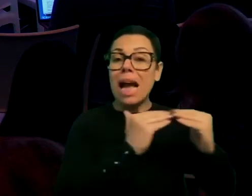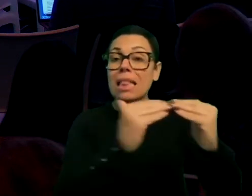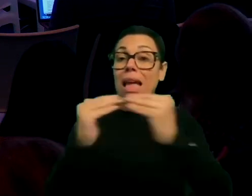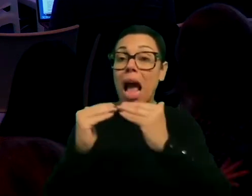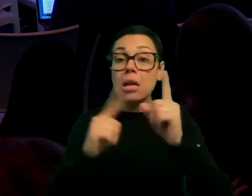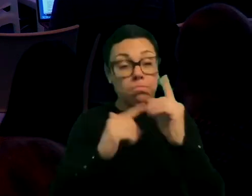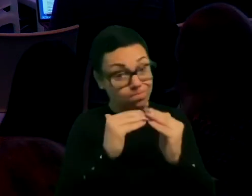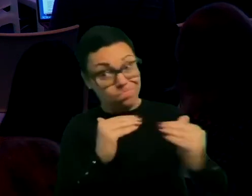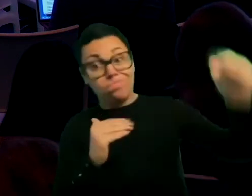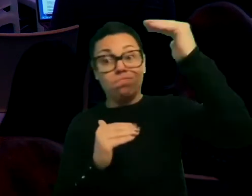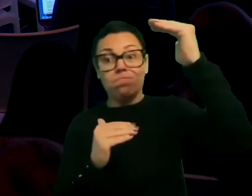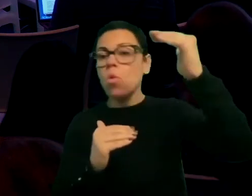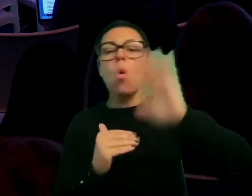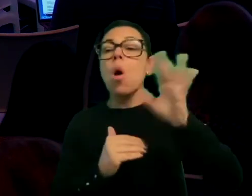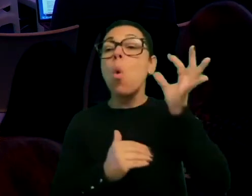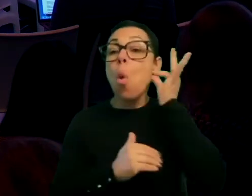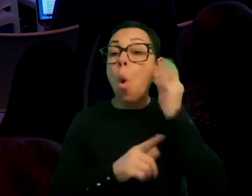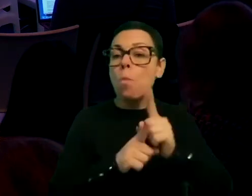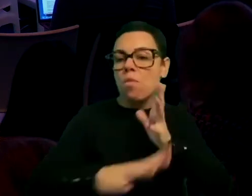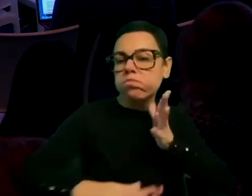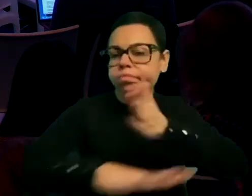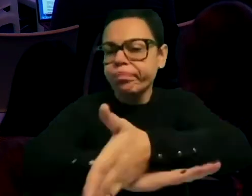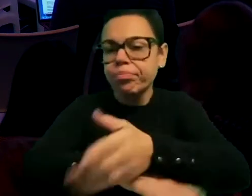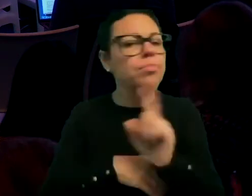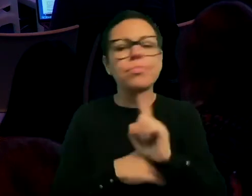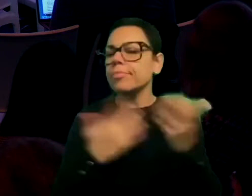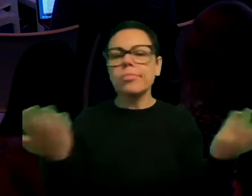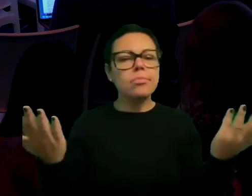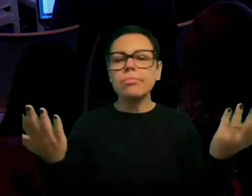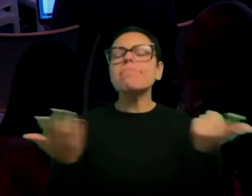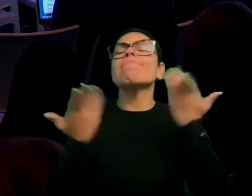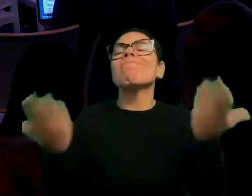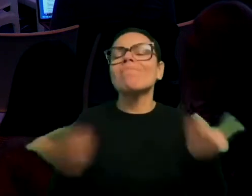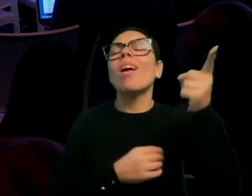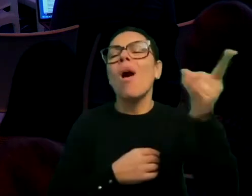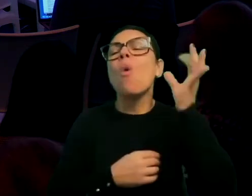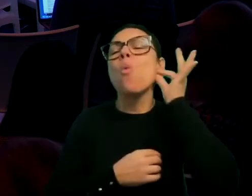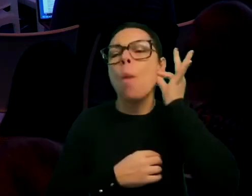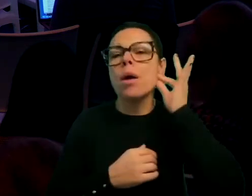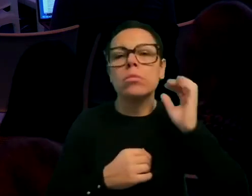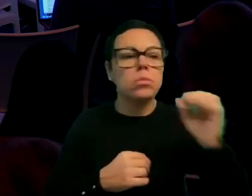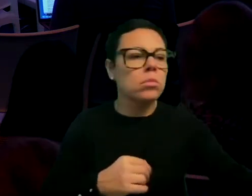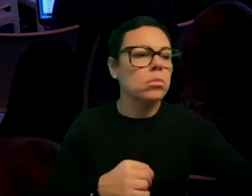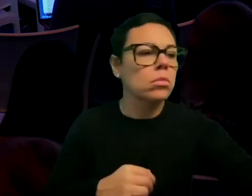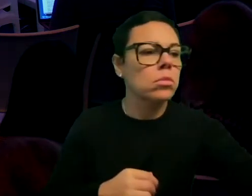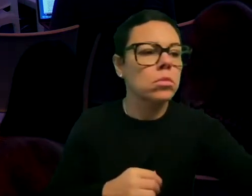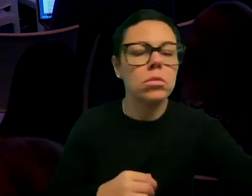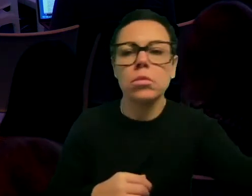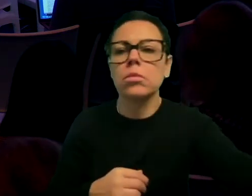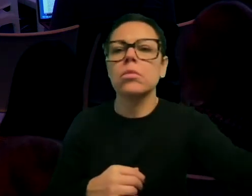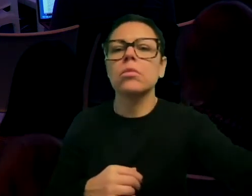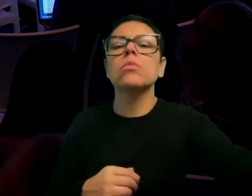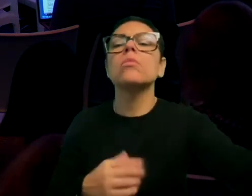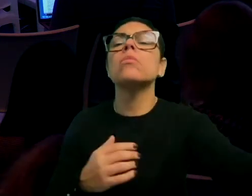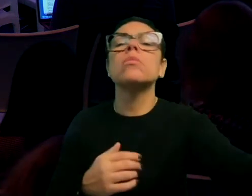had also fewer procurements for the public sector. So now they're eliminating, where possible,